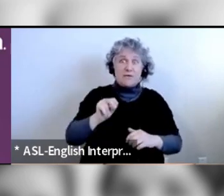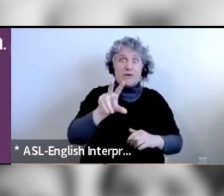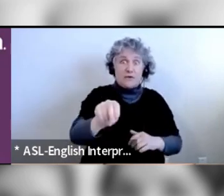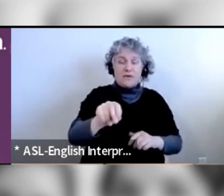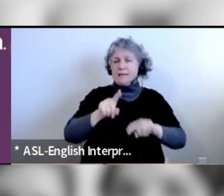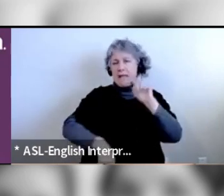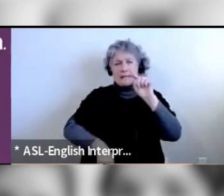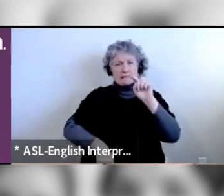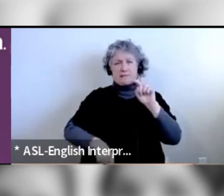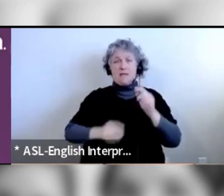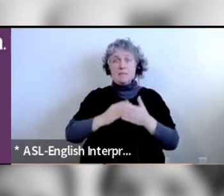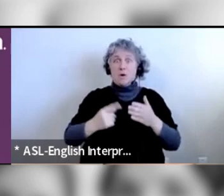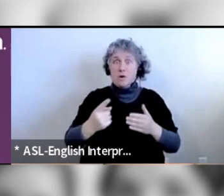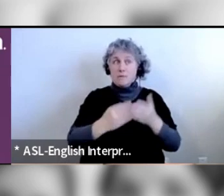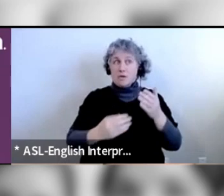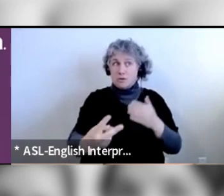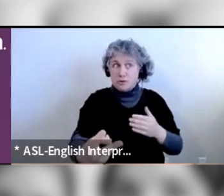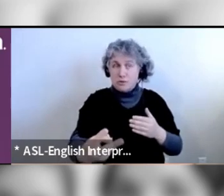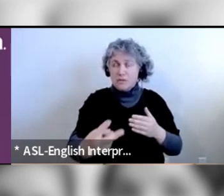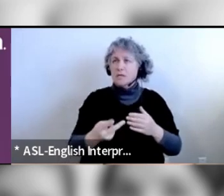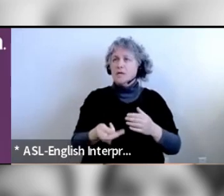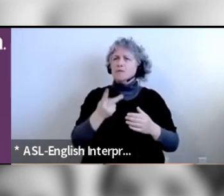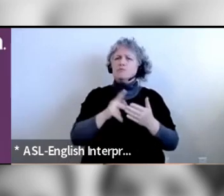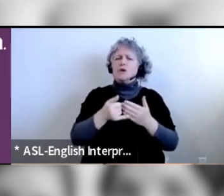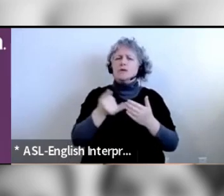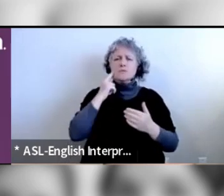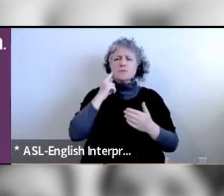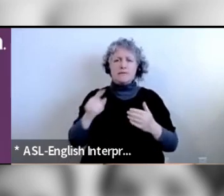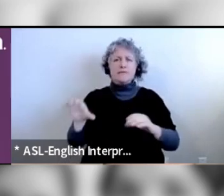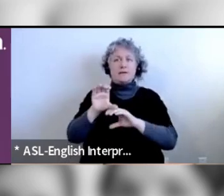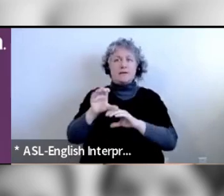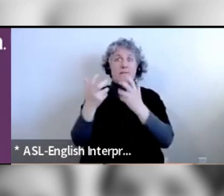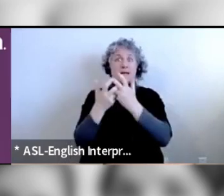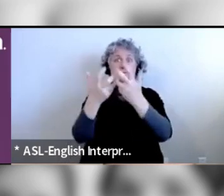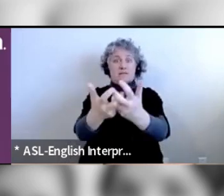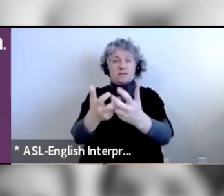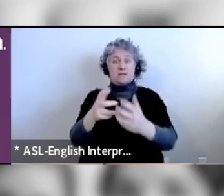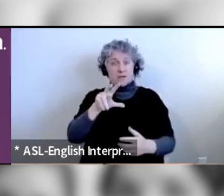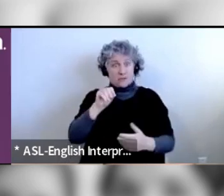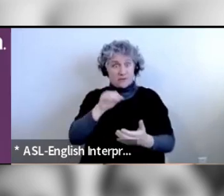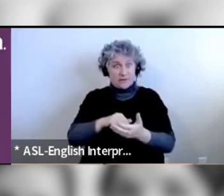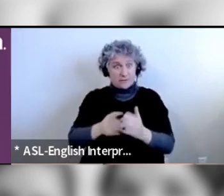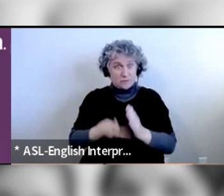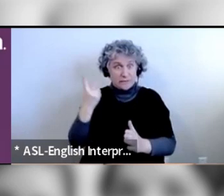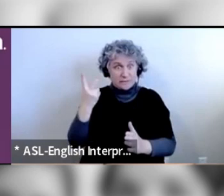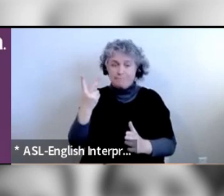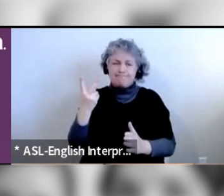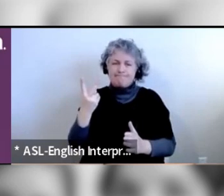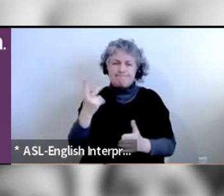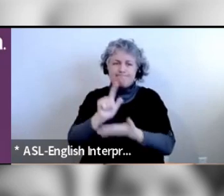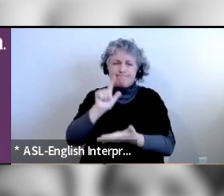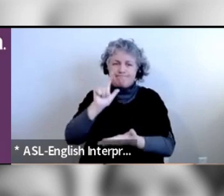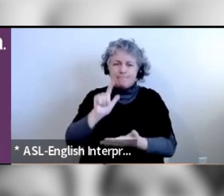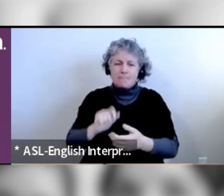projects, or 2 projects with the matching component. You can't get the $30,000 twice. Great, thank